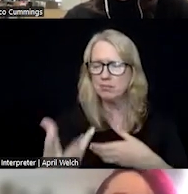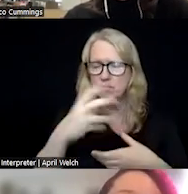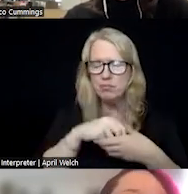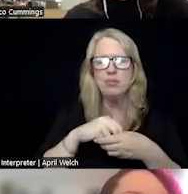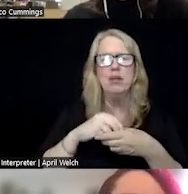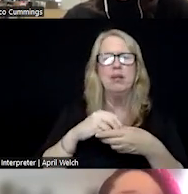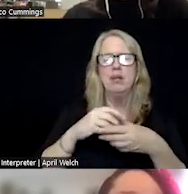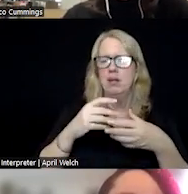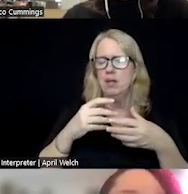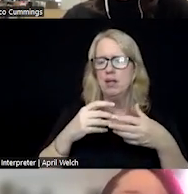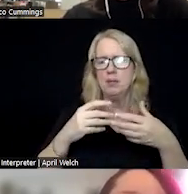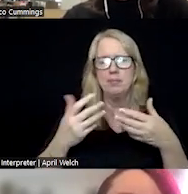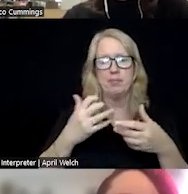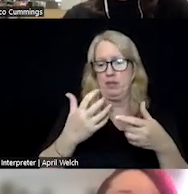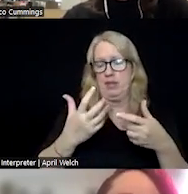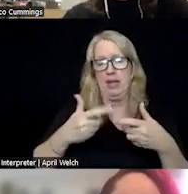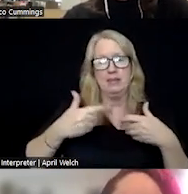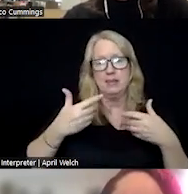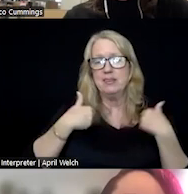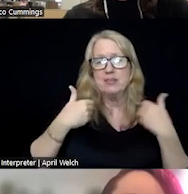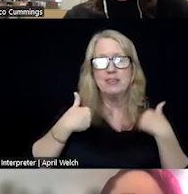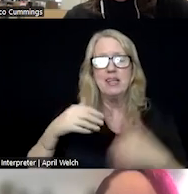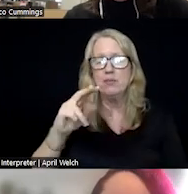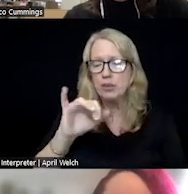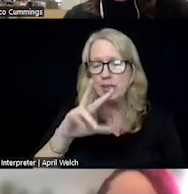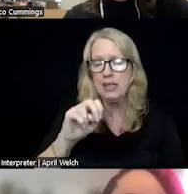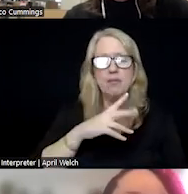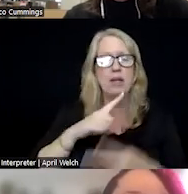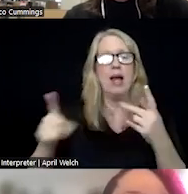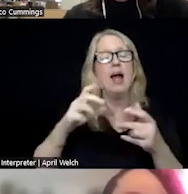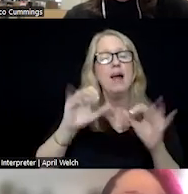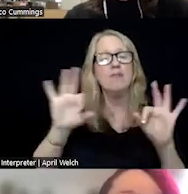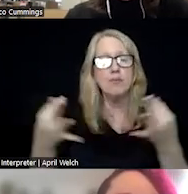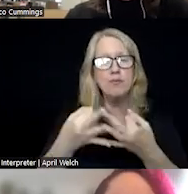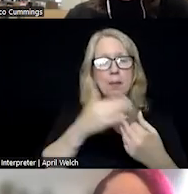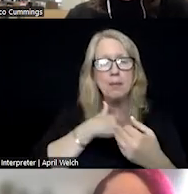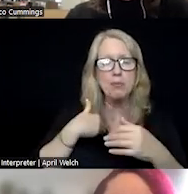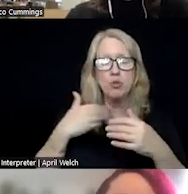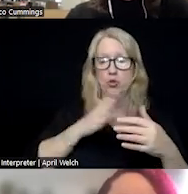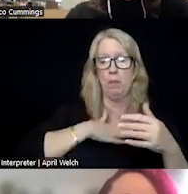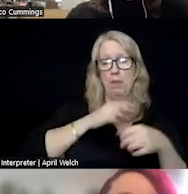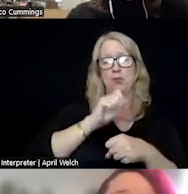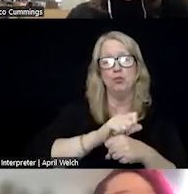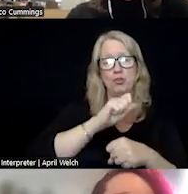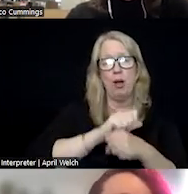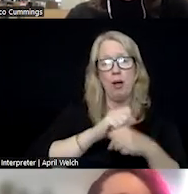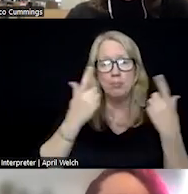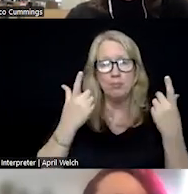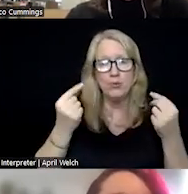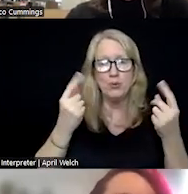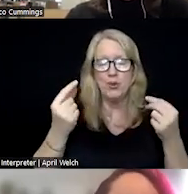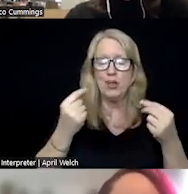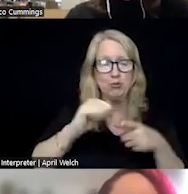with Native youth, as well as family members. And part of my job is holding